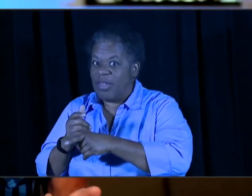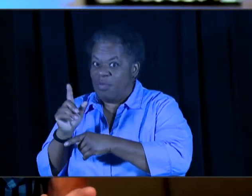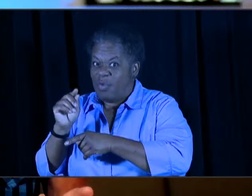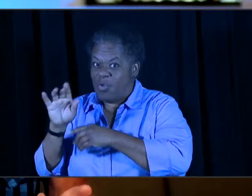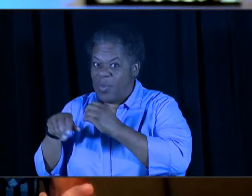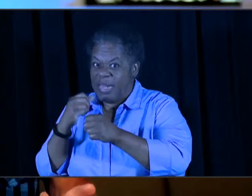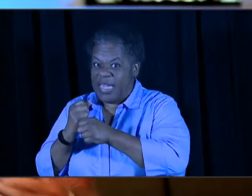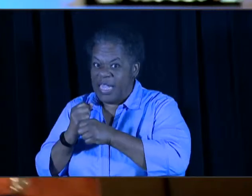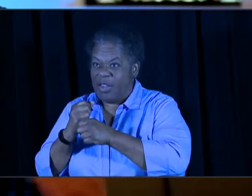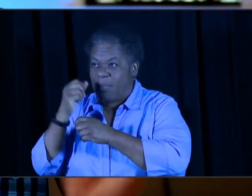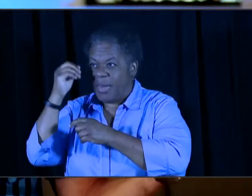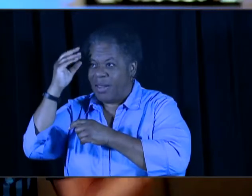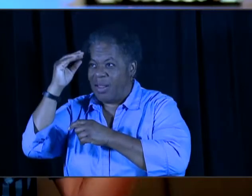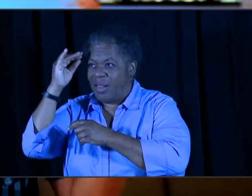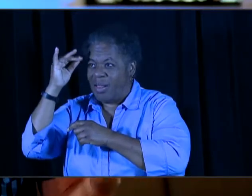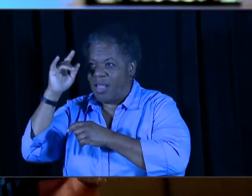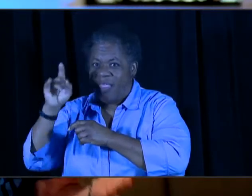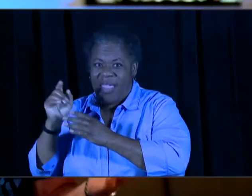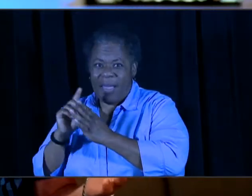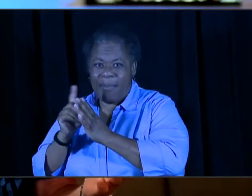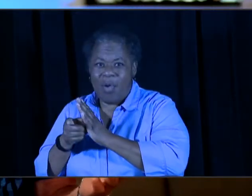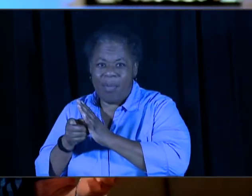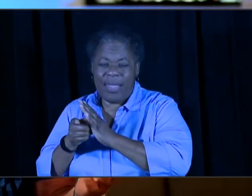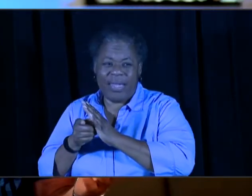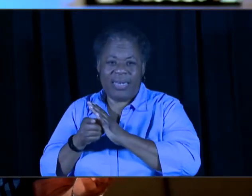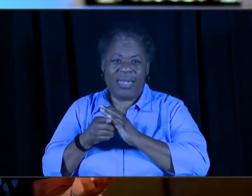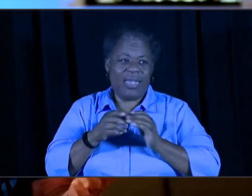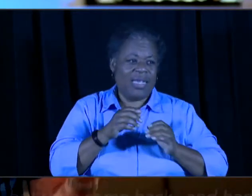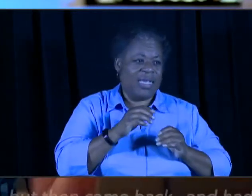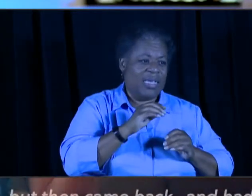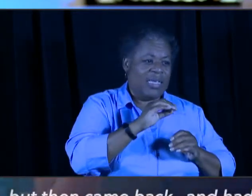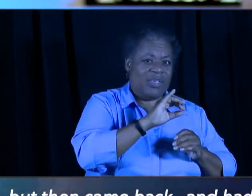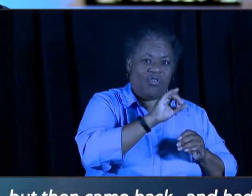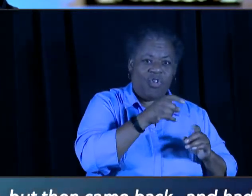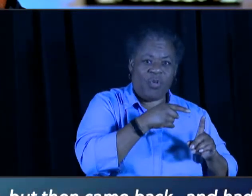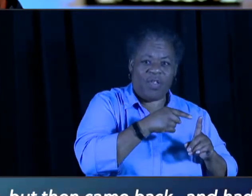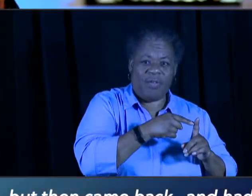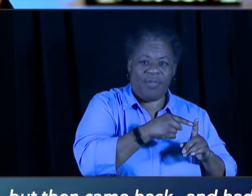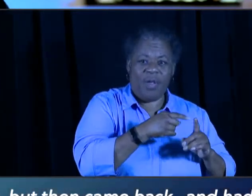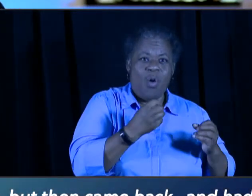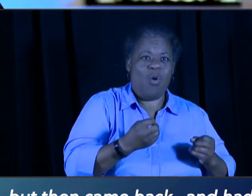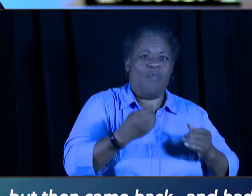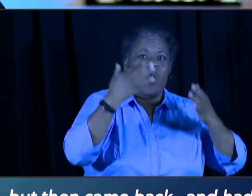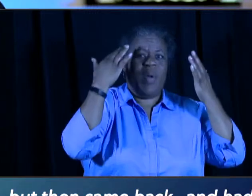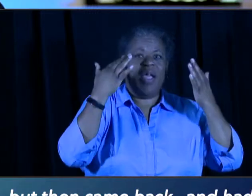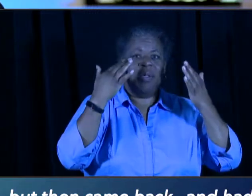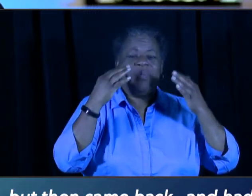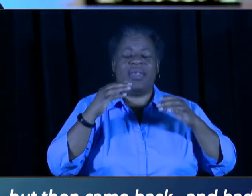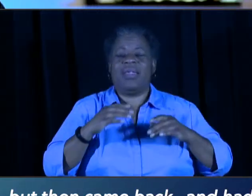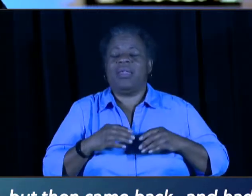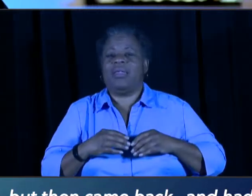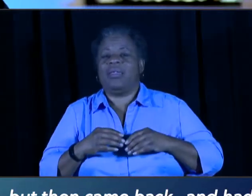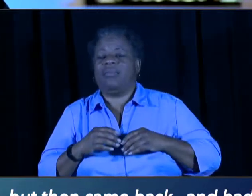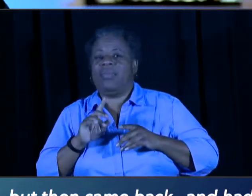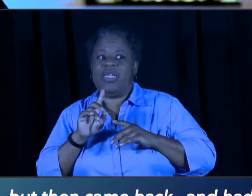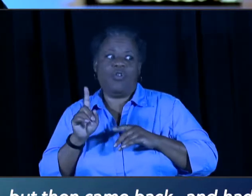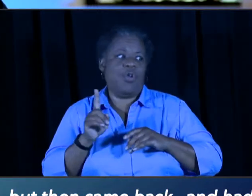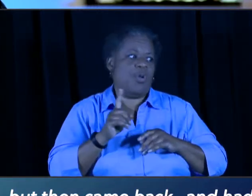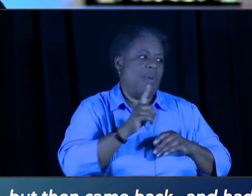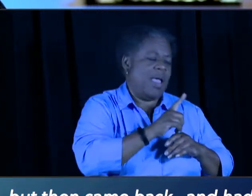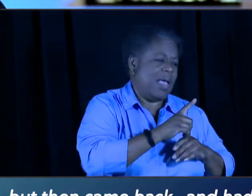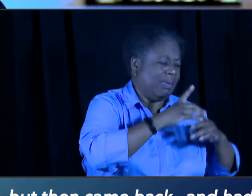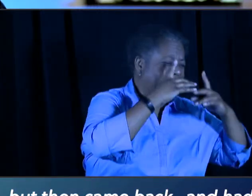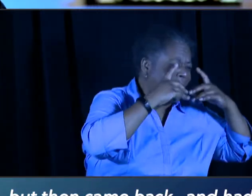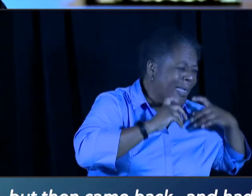20-some years, the whole thing is just too much for him. So we're told that he turned away from them and began to